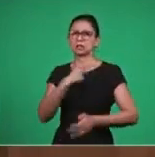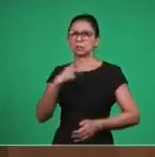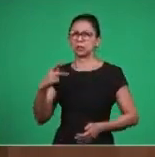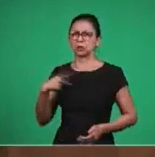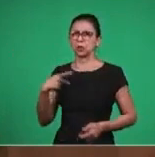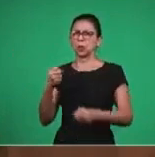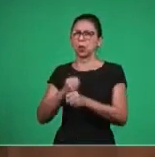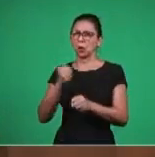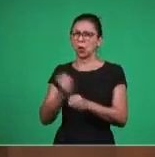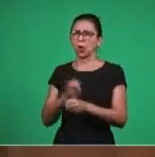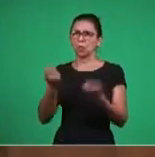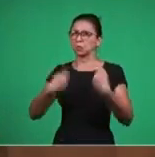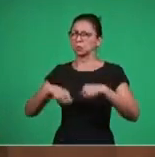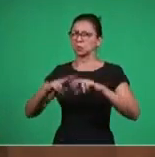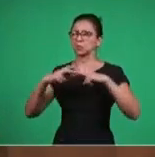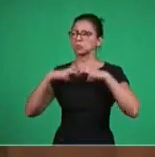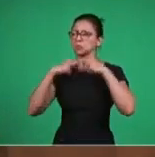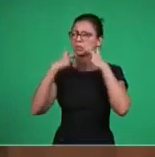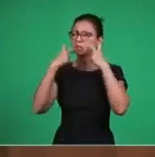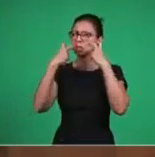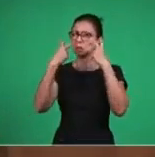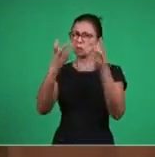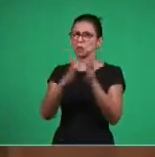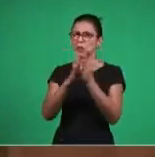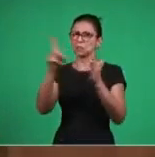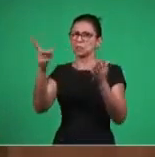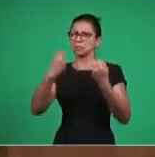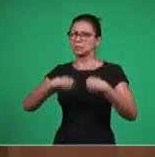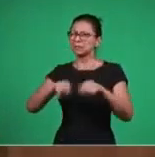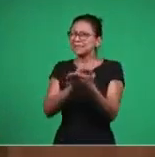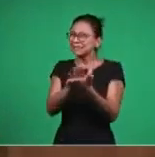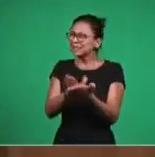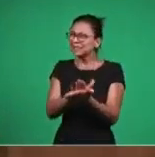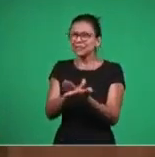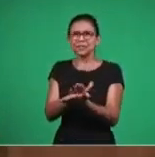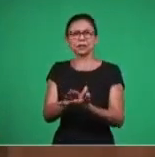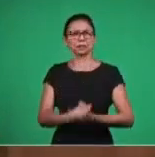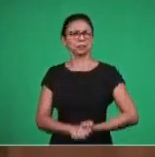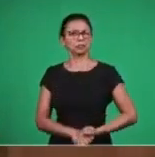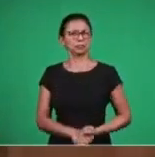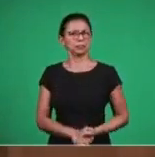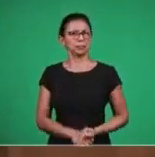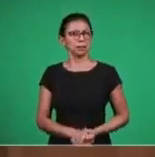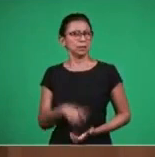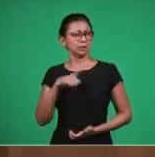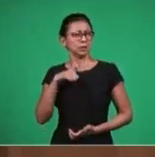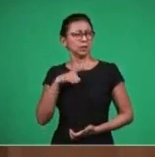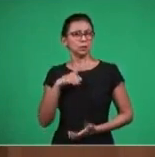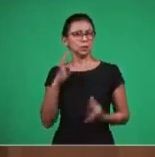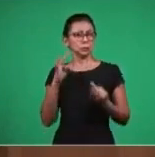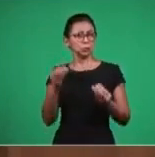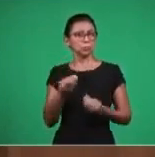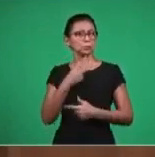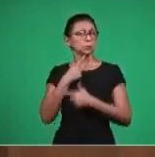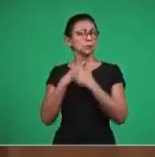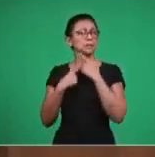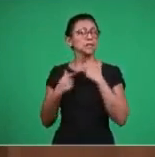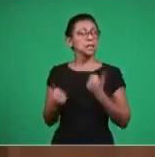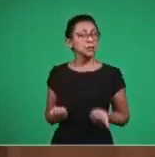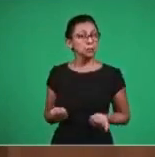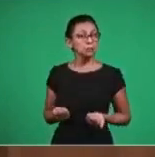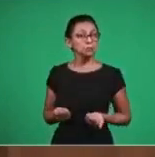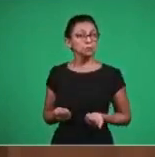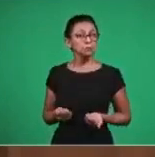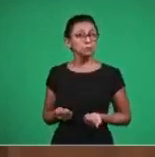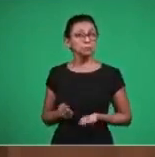don't need pastor. I don't need the work of the Holy Spirit. I don't need pleading. I don't need the word. I don't need anything. I